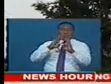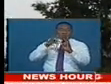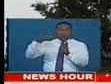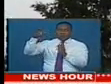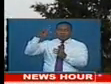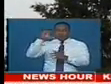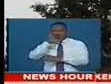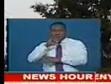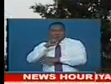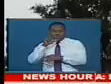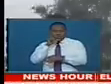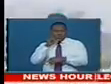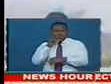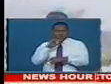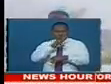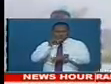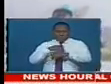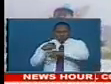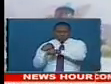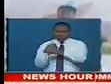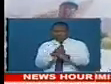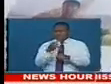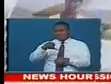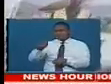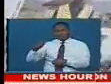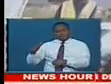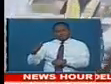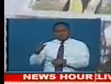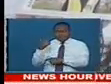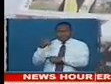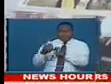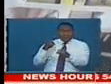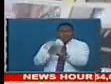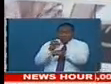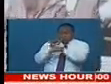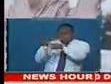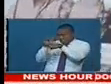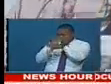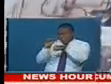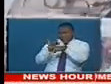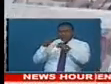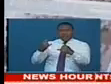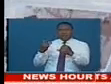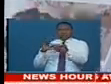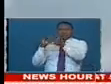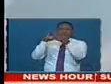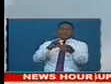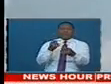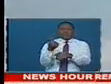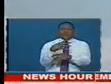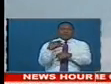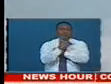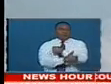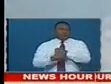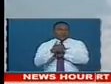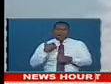weather forecasting, agriculture, and national security, among others. After 3 years of work, Ghana has now joined